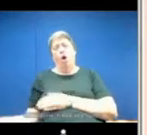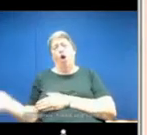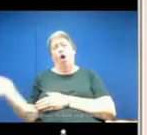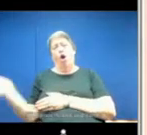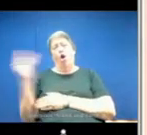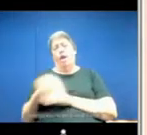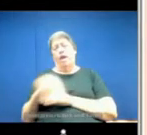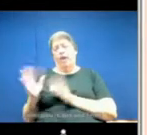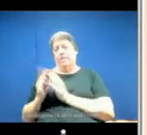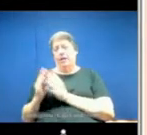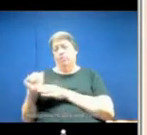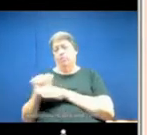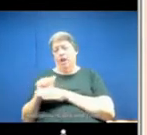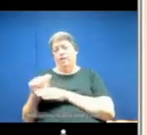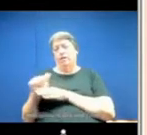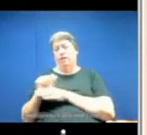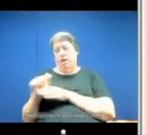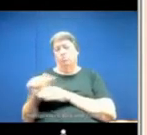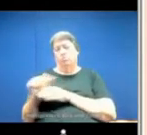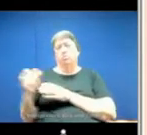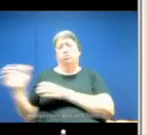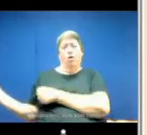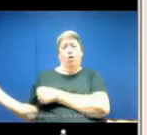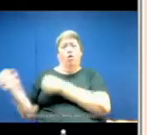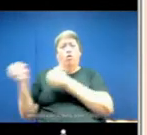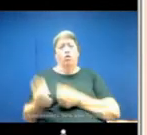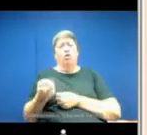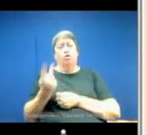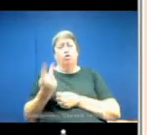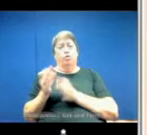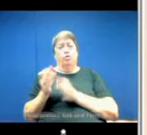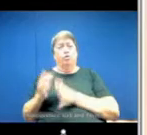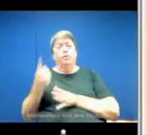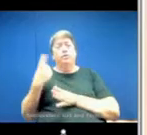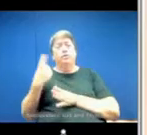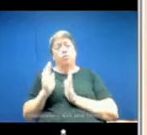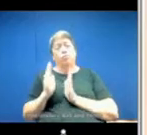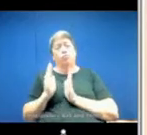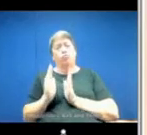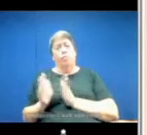The lawyers hired 2 interpreters to interpret the prep for their deponent.